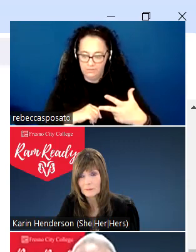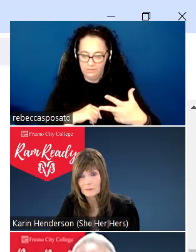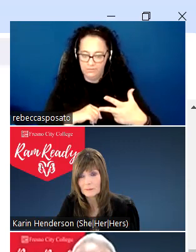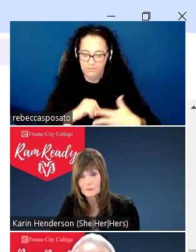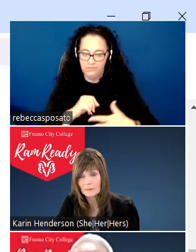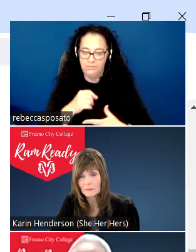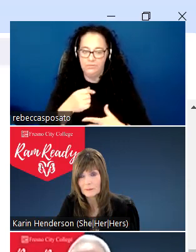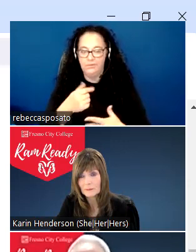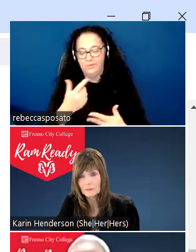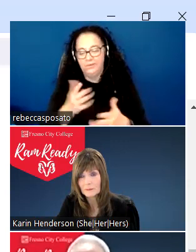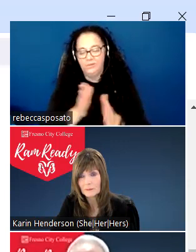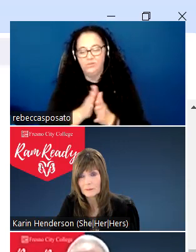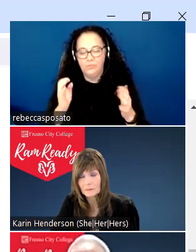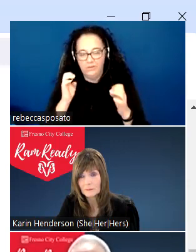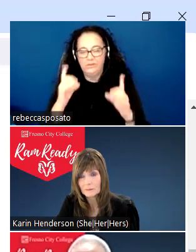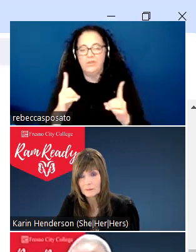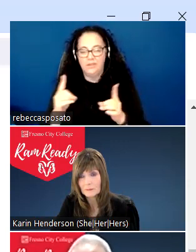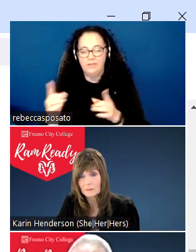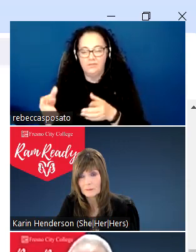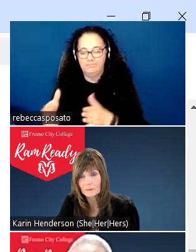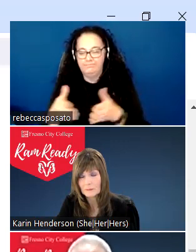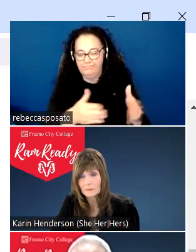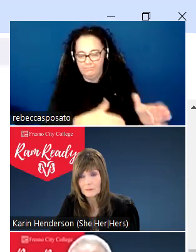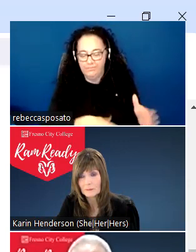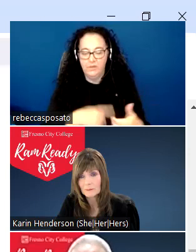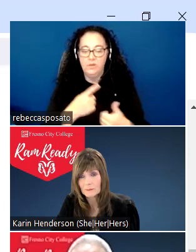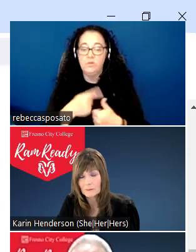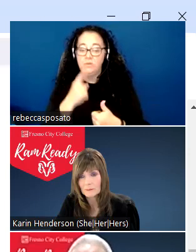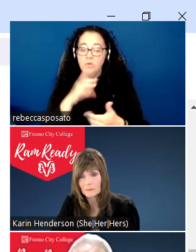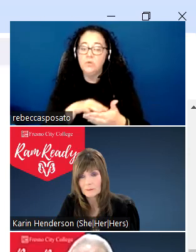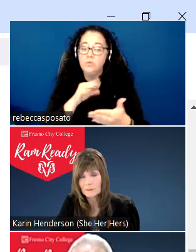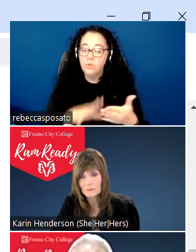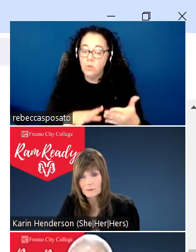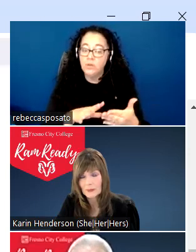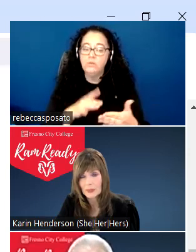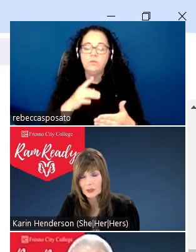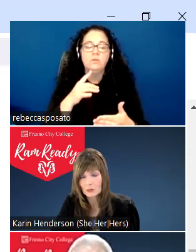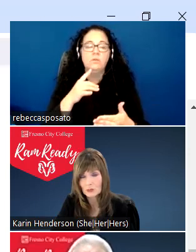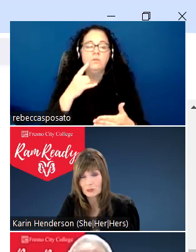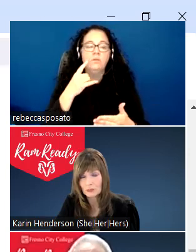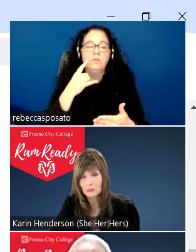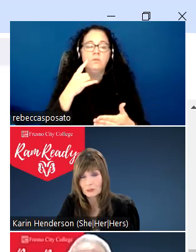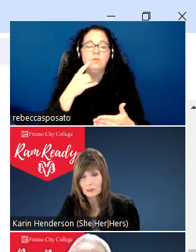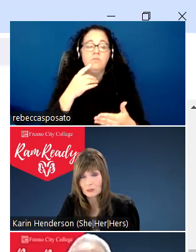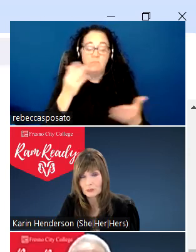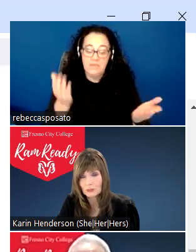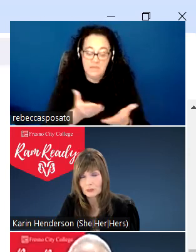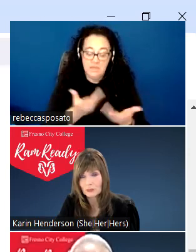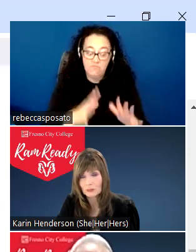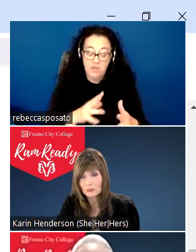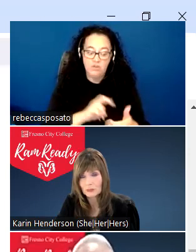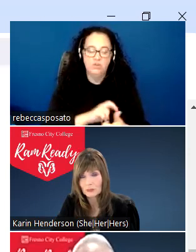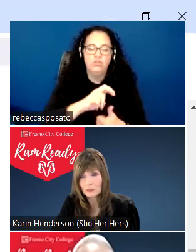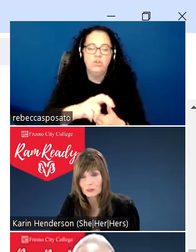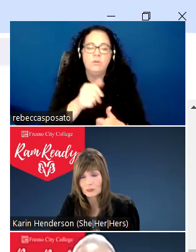education patterns. One is for a student who's considering going to a private school. You would follow